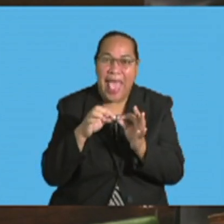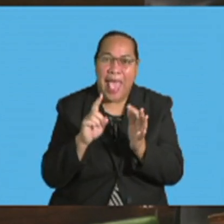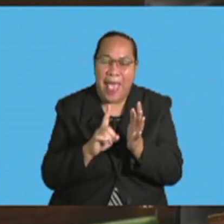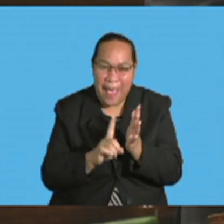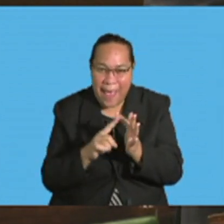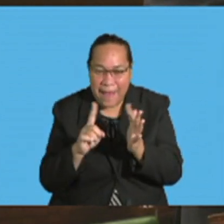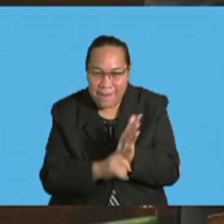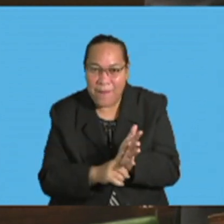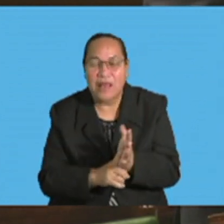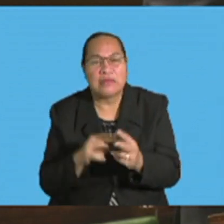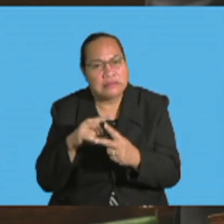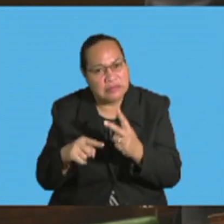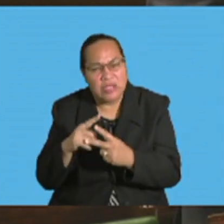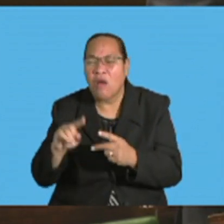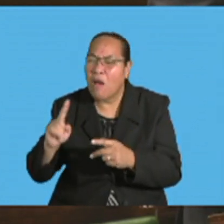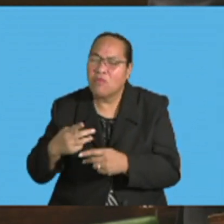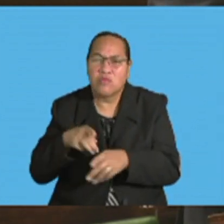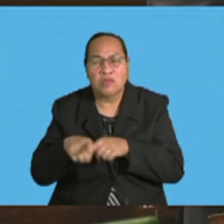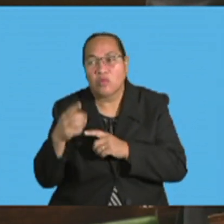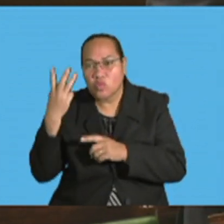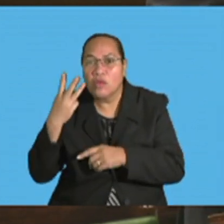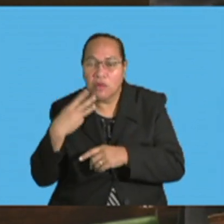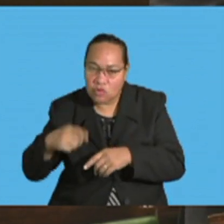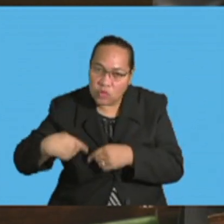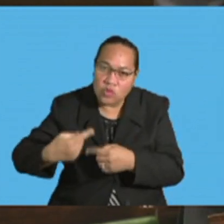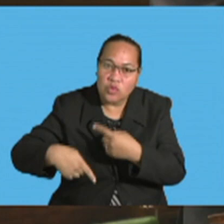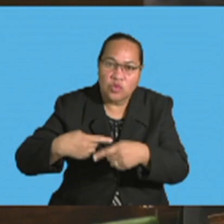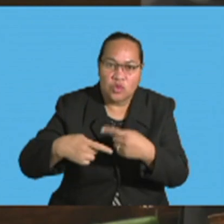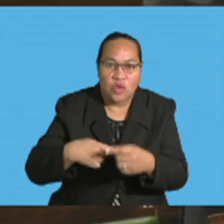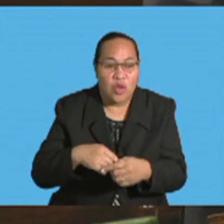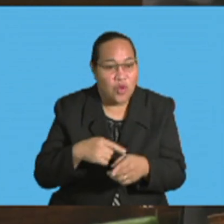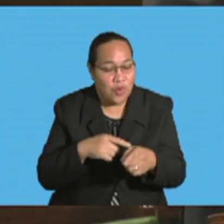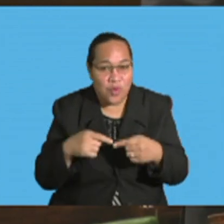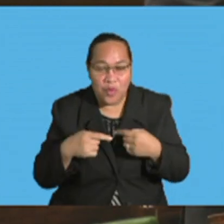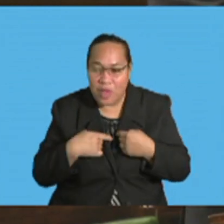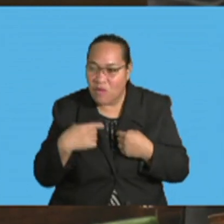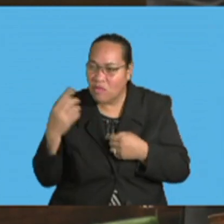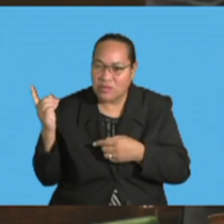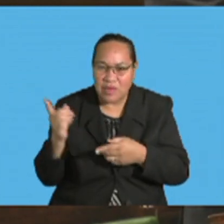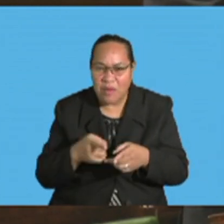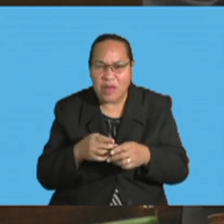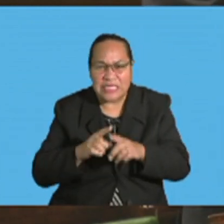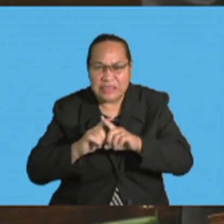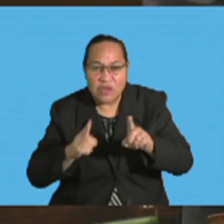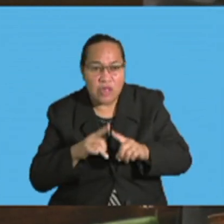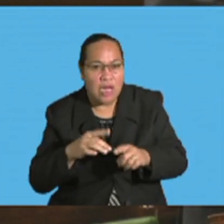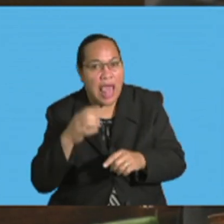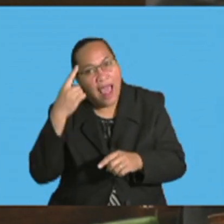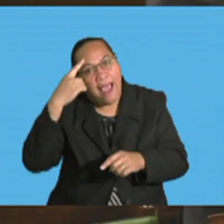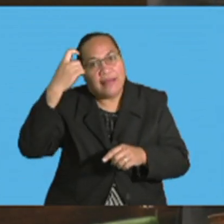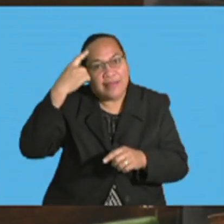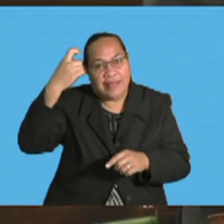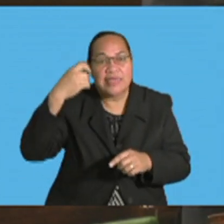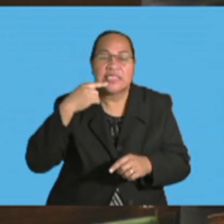abuse. We can't view our past through rose-colored lenses. The notion that Itaukai society was